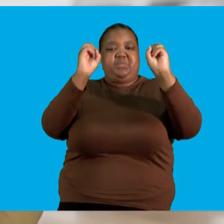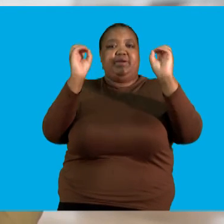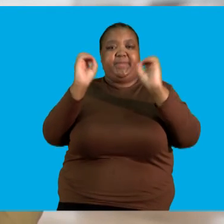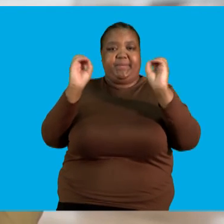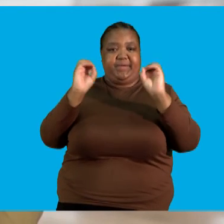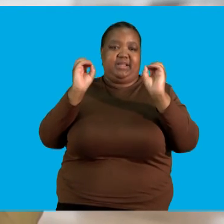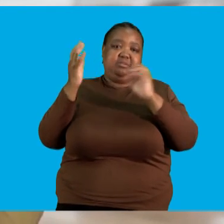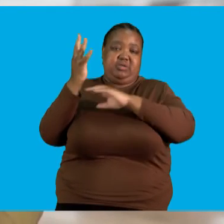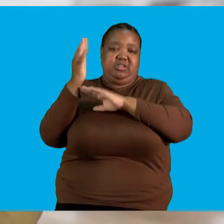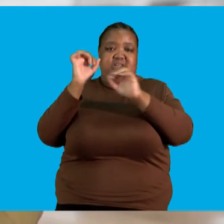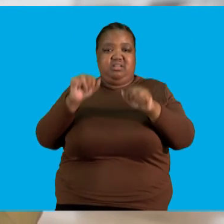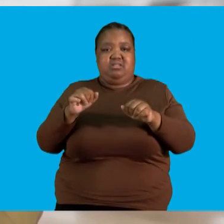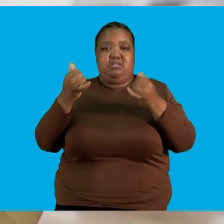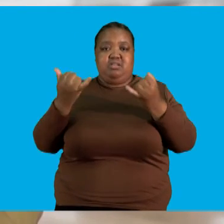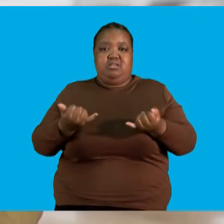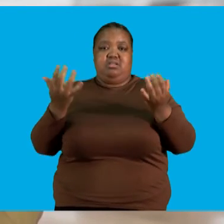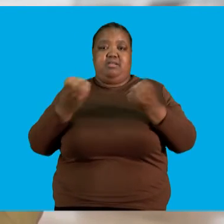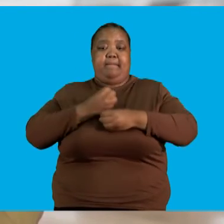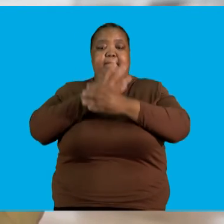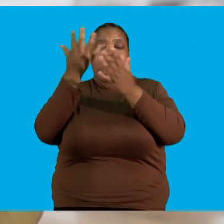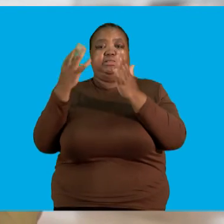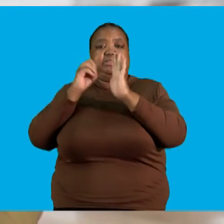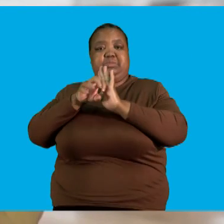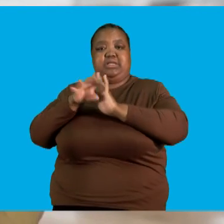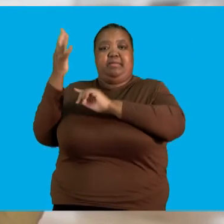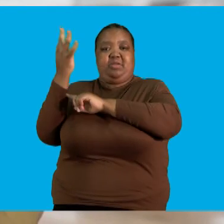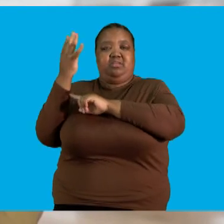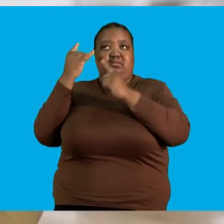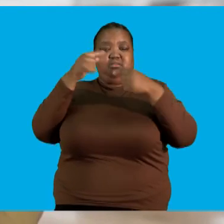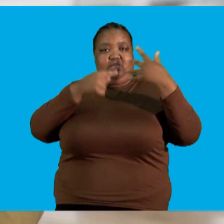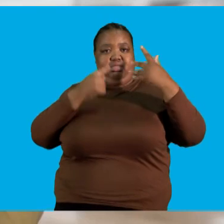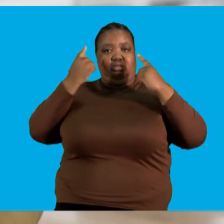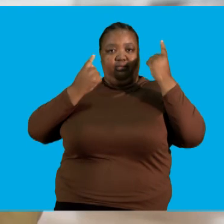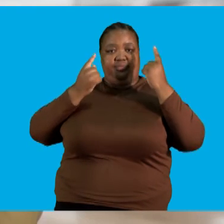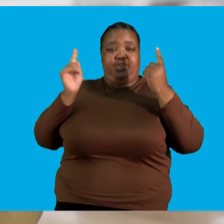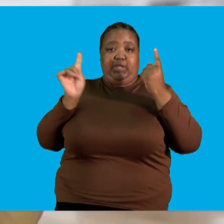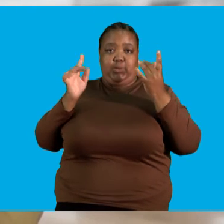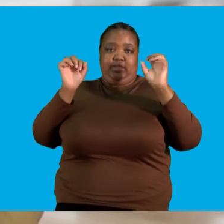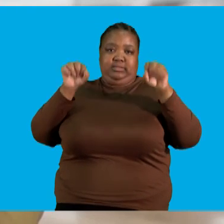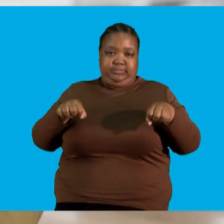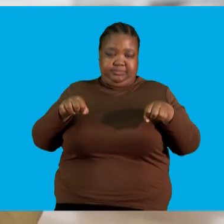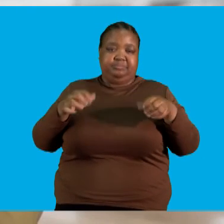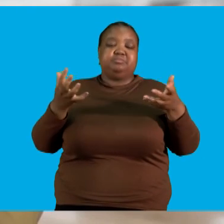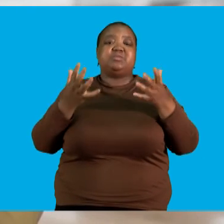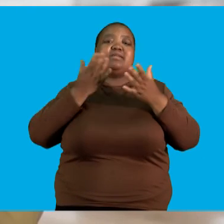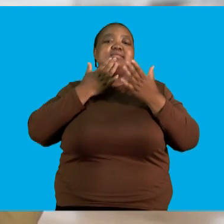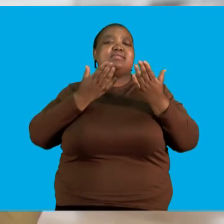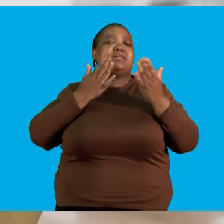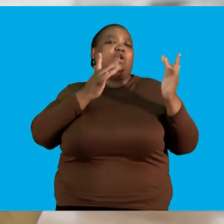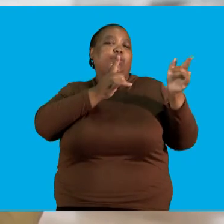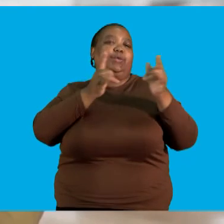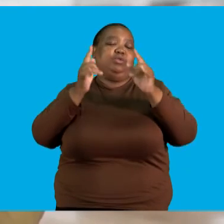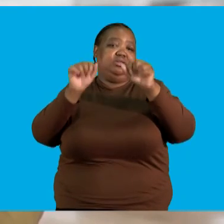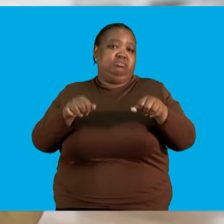we looked into examples of non-verbal presentation and factors to be considered when designing a multimedia